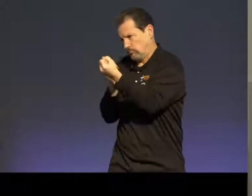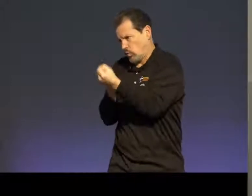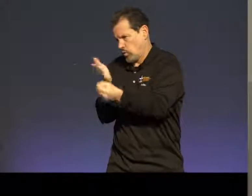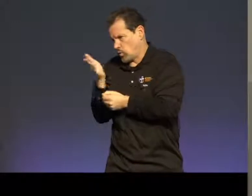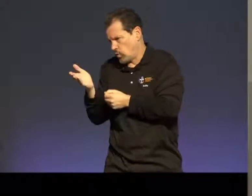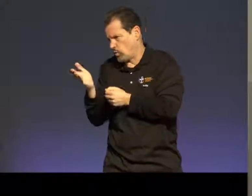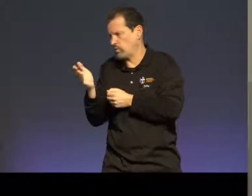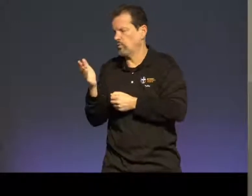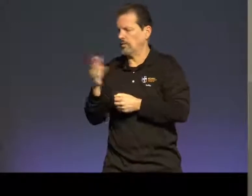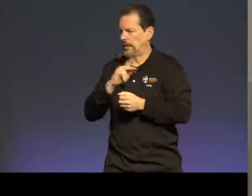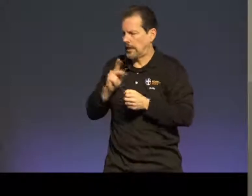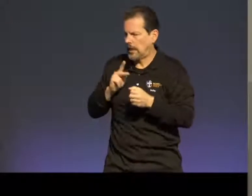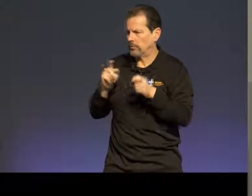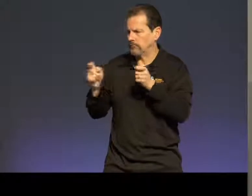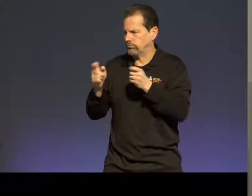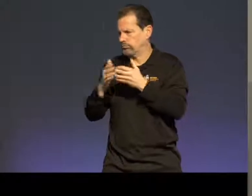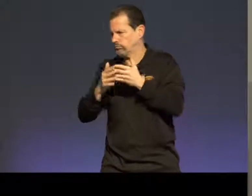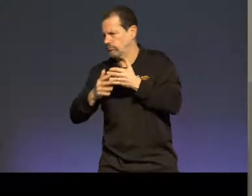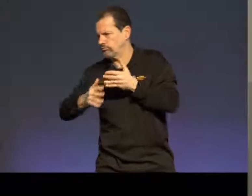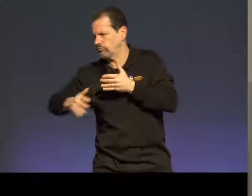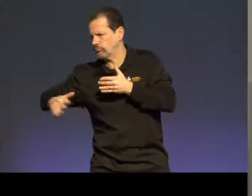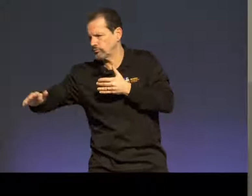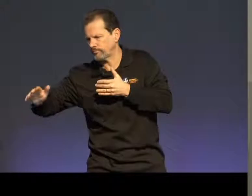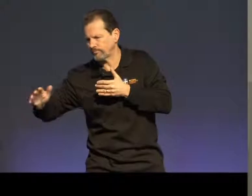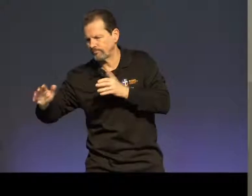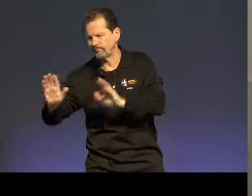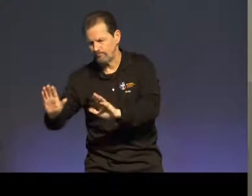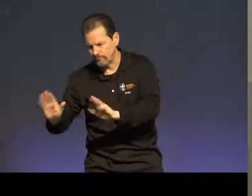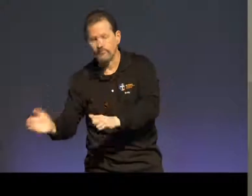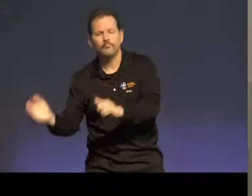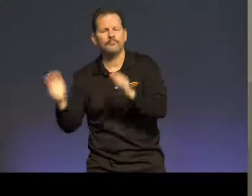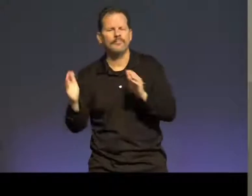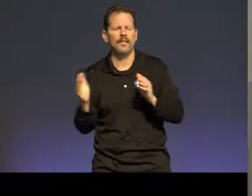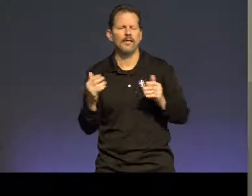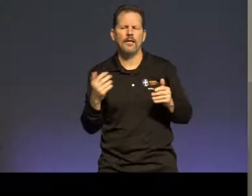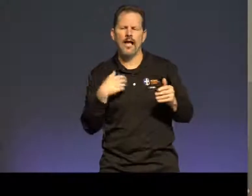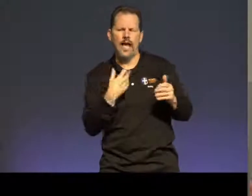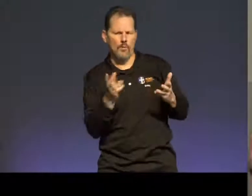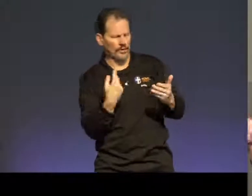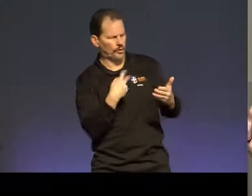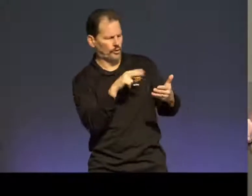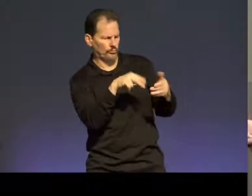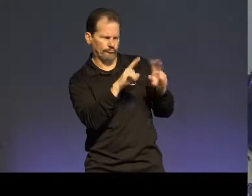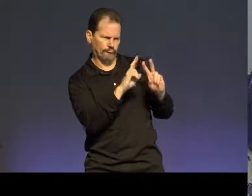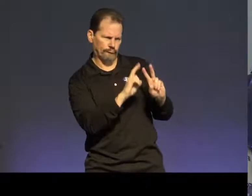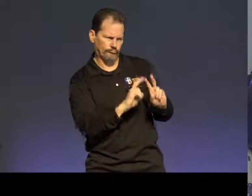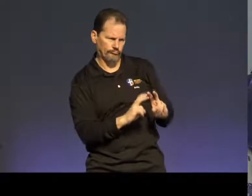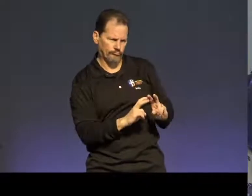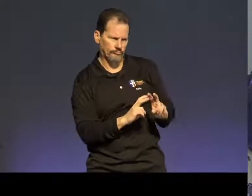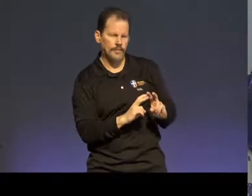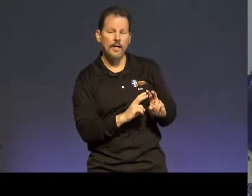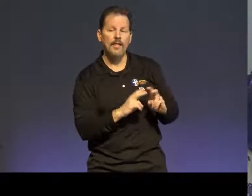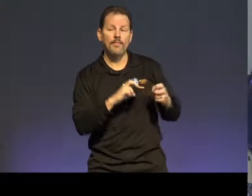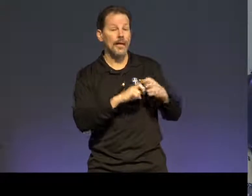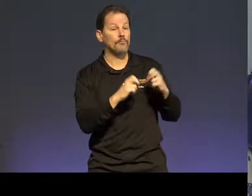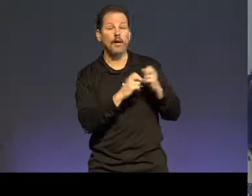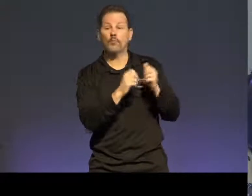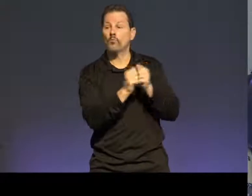I want to take a look at this sequence of events, because there's a problem that results not from the enemy abroad, but from the enemy